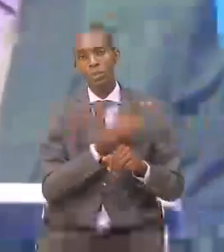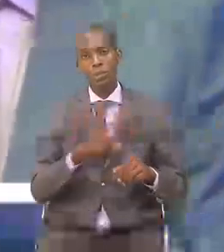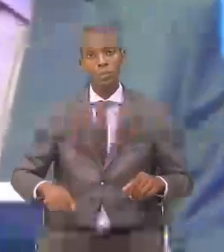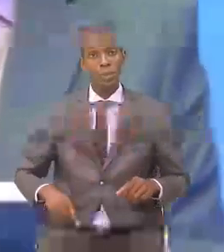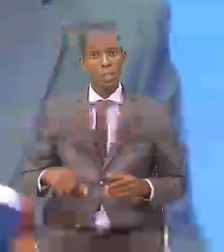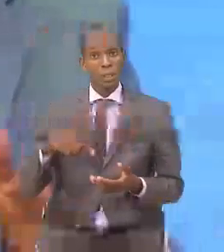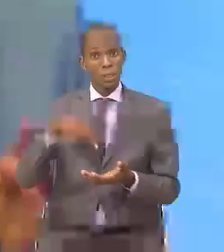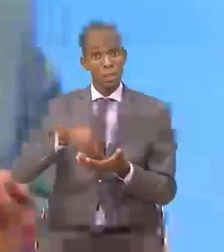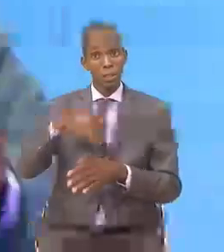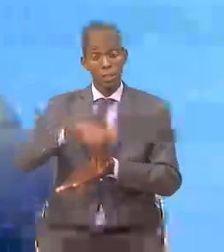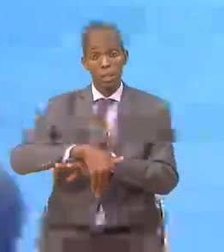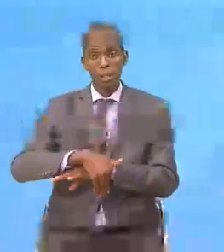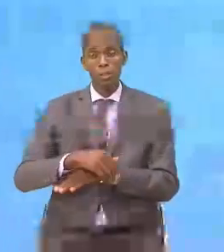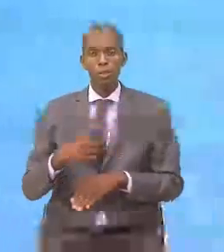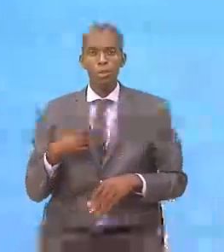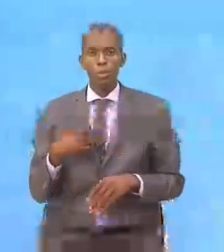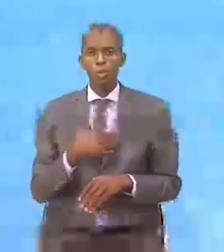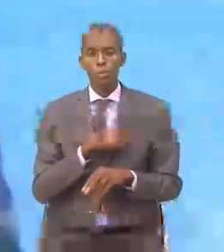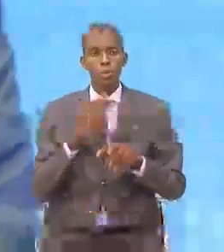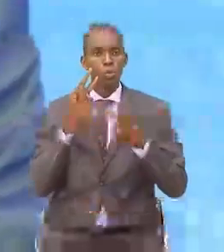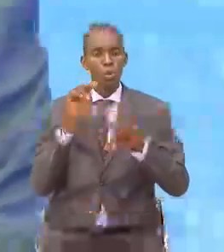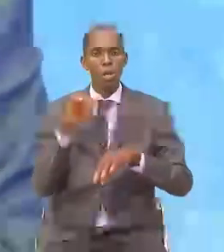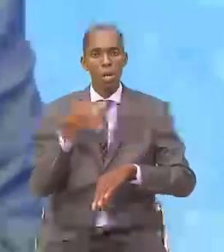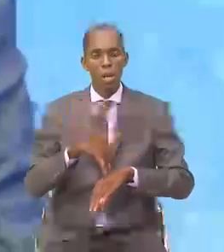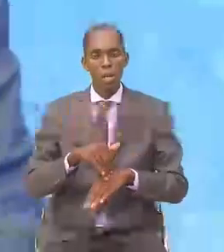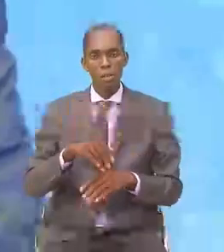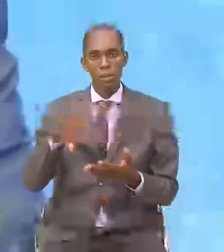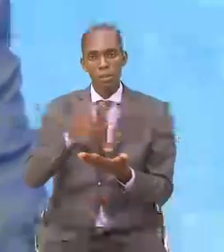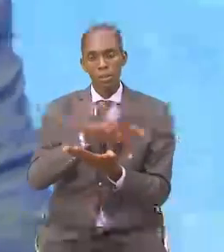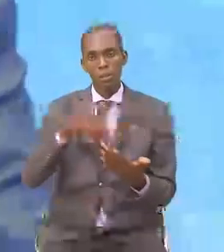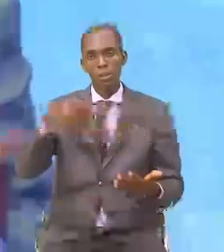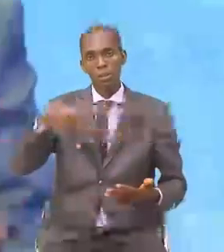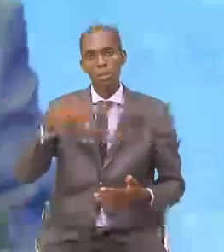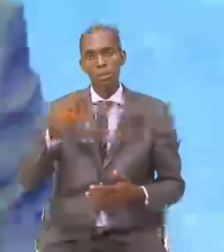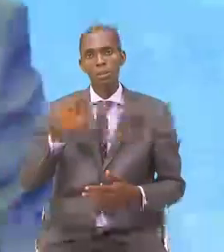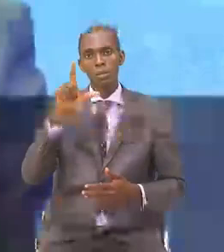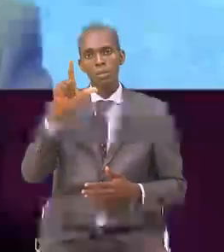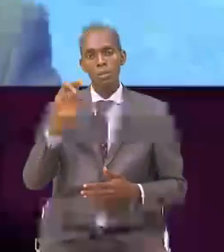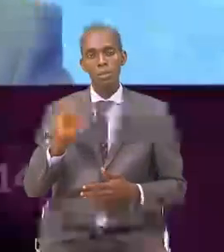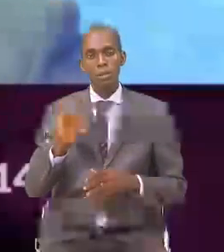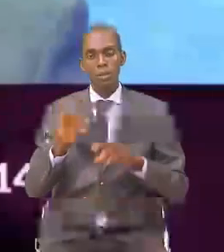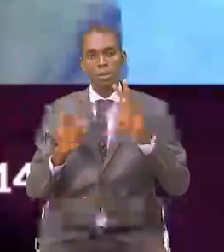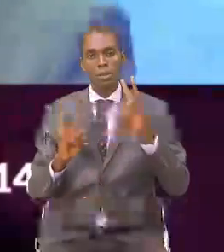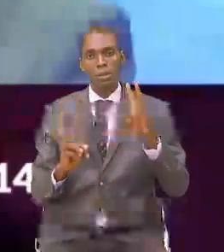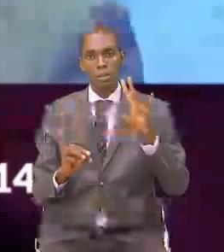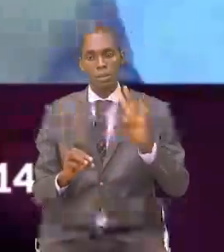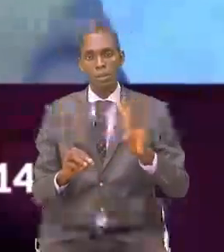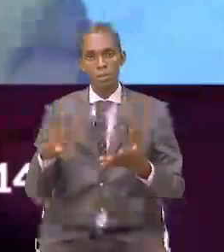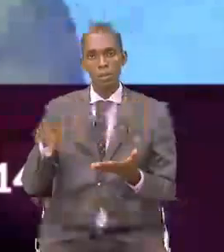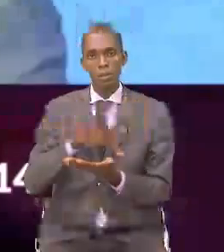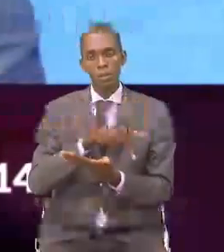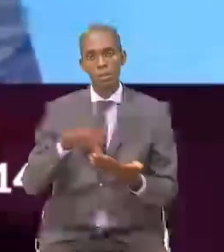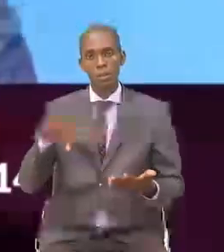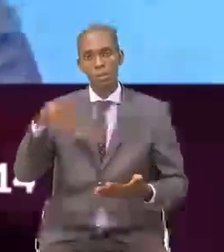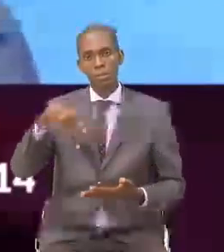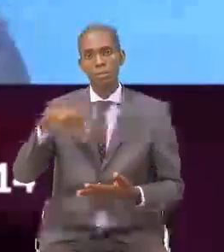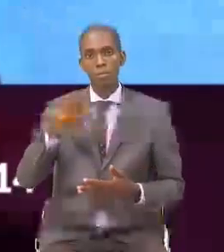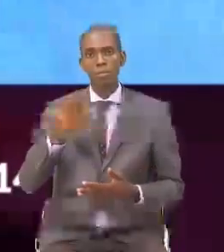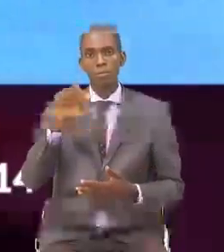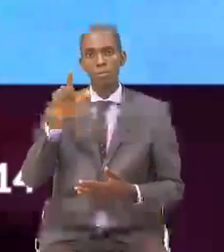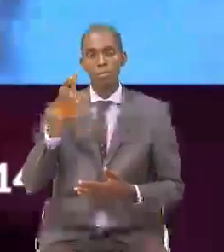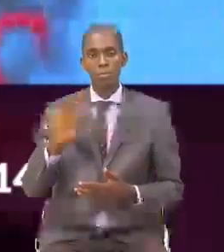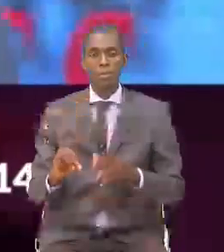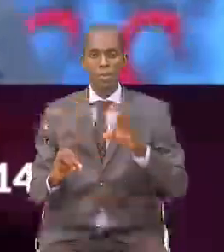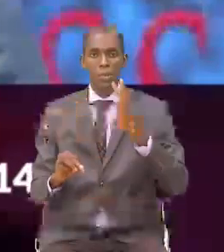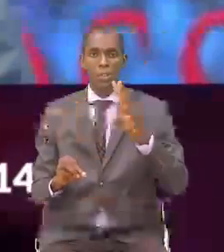You can sit down in the blessing of the Lord. Tonight, we're looking at Psalm 67, verses